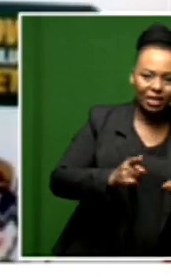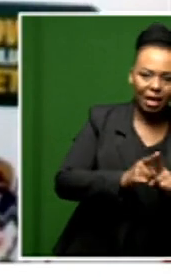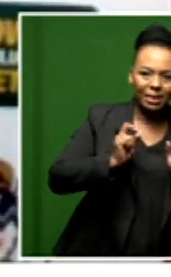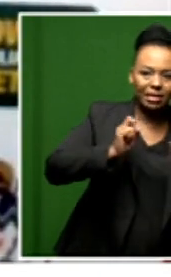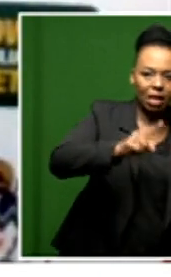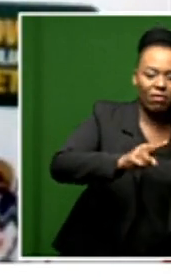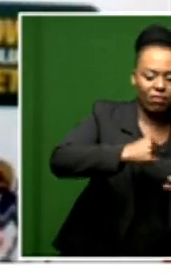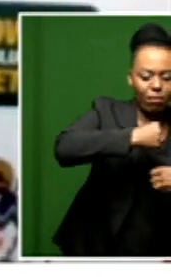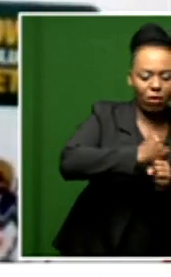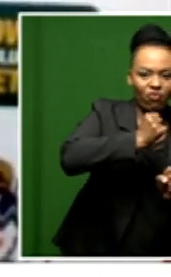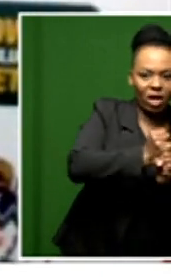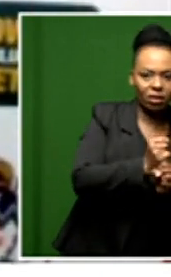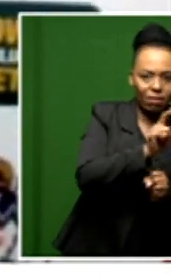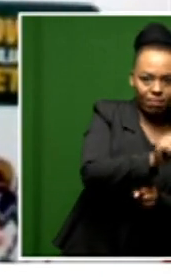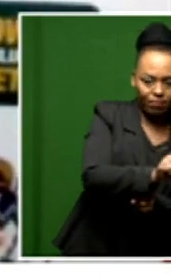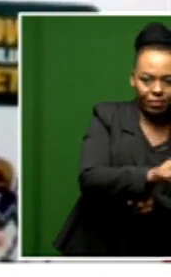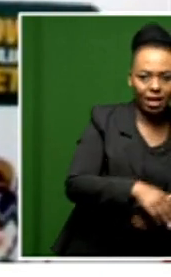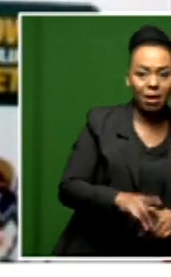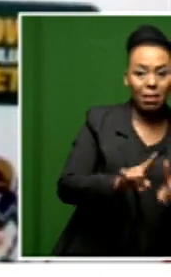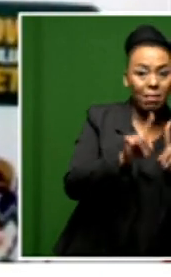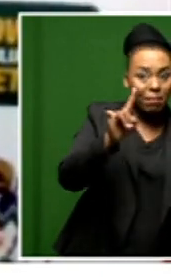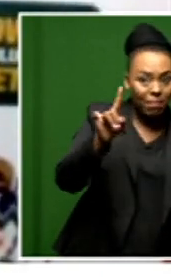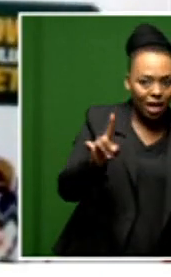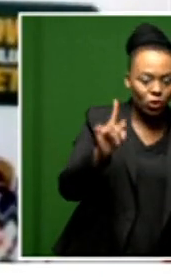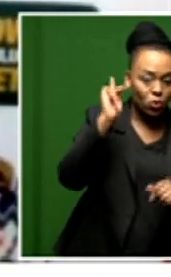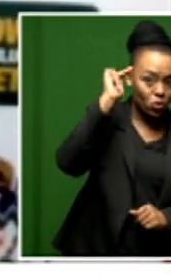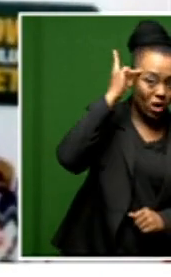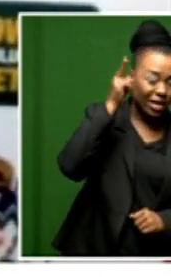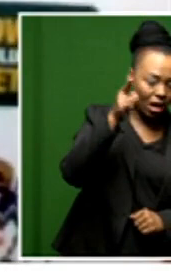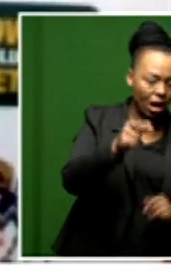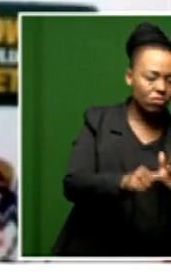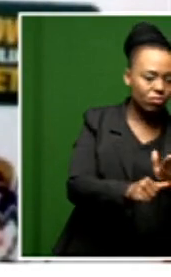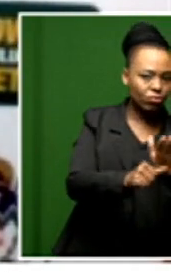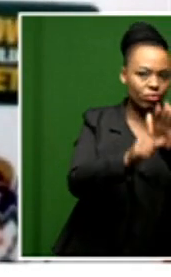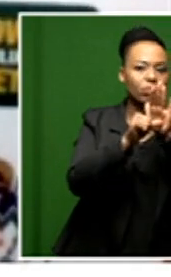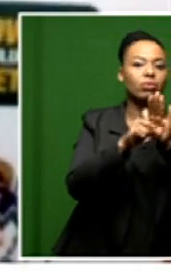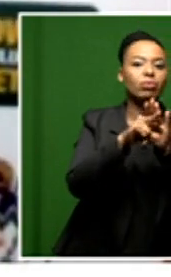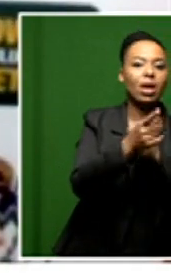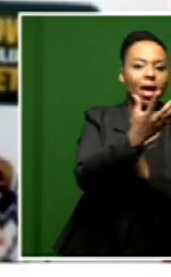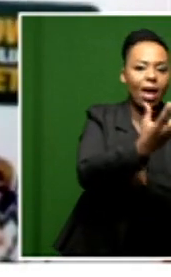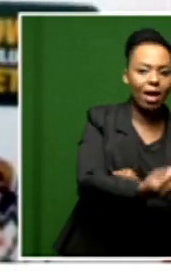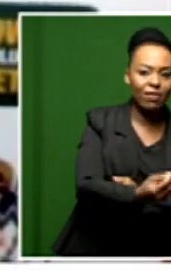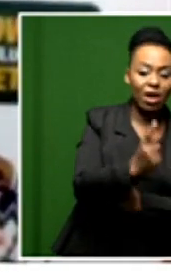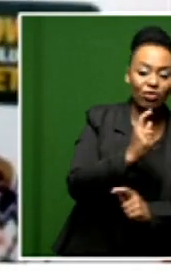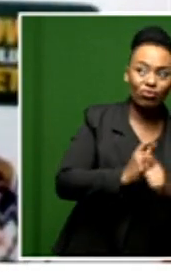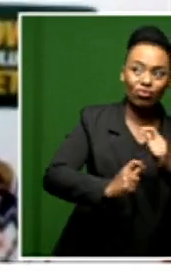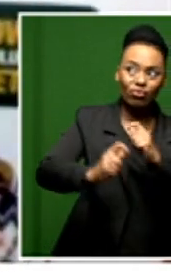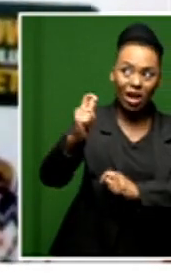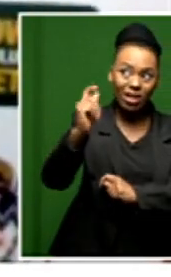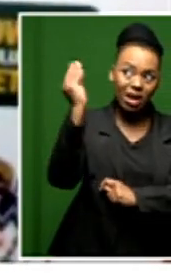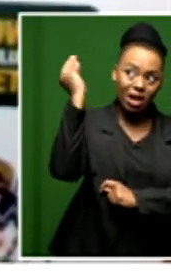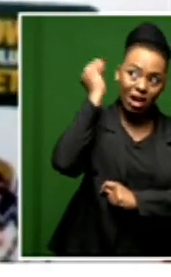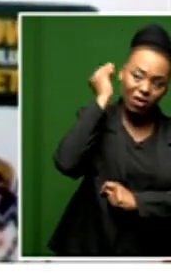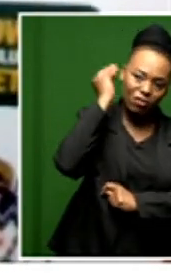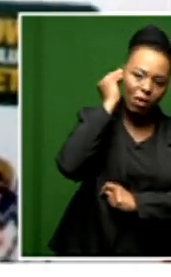But secondly, knowledge is important. So the trade information